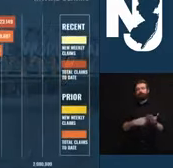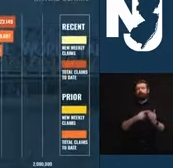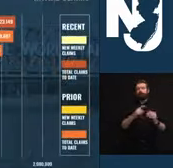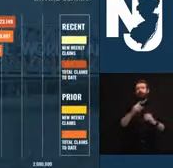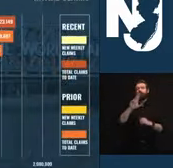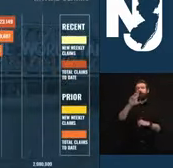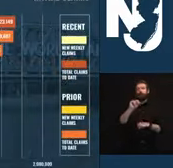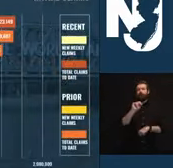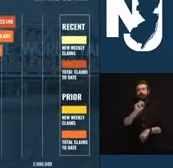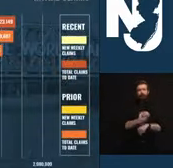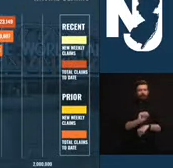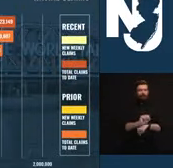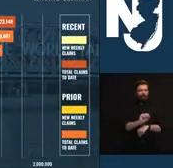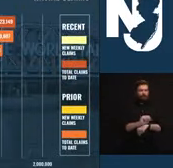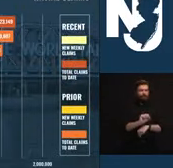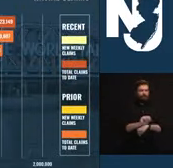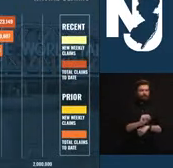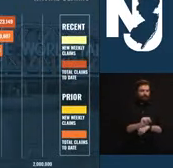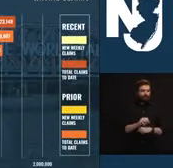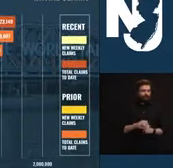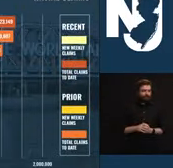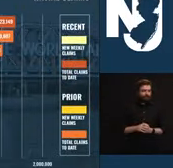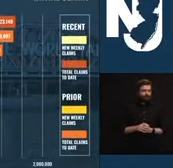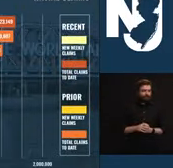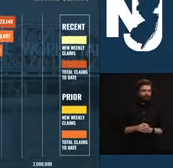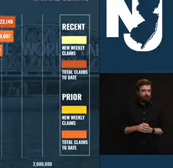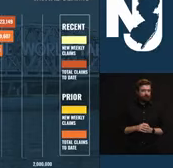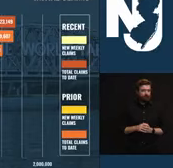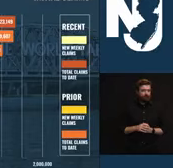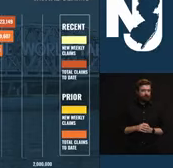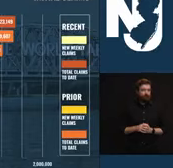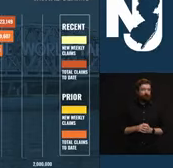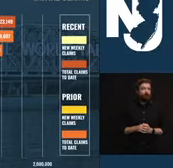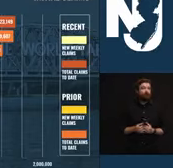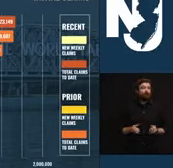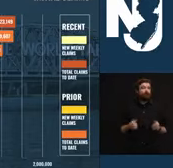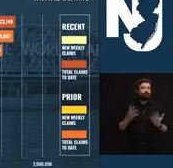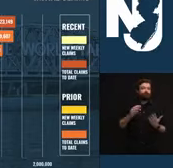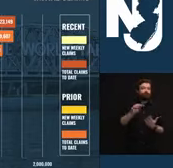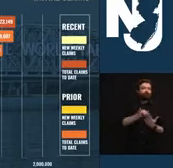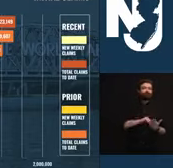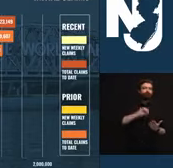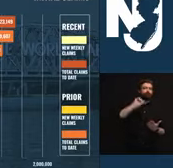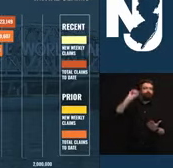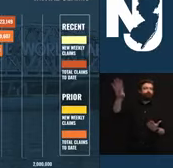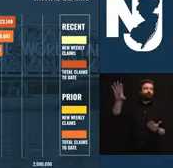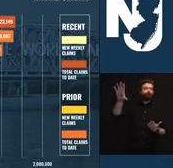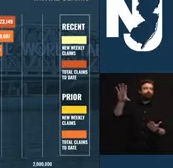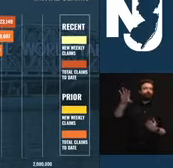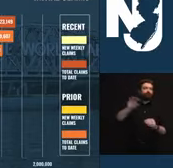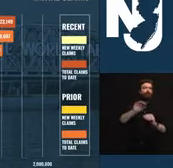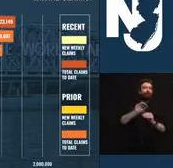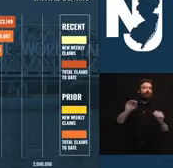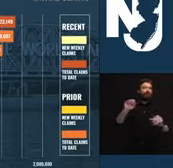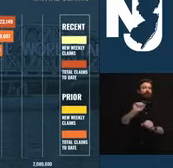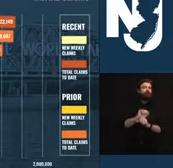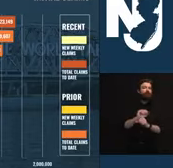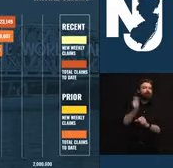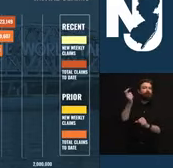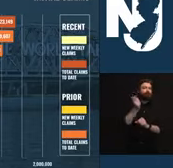saw an uptick in new unemployment claims of 1,350 over the previous week to a total of